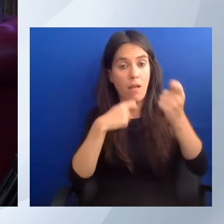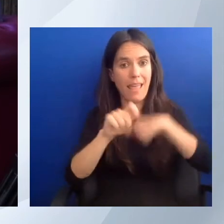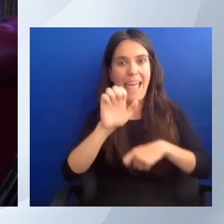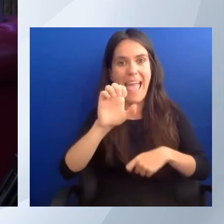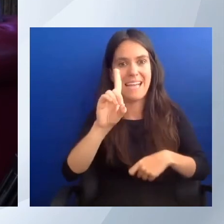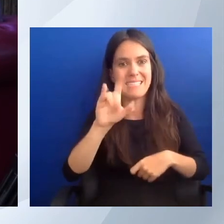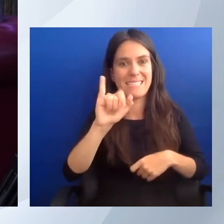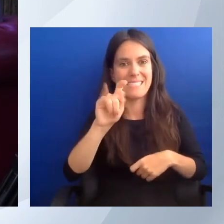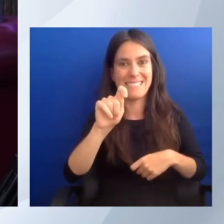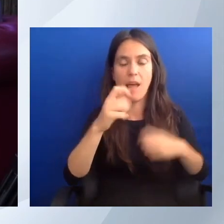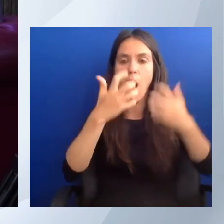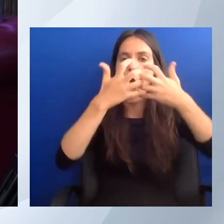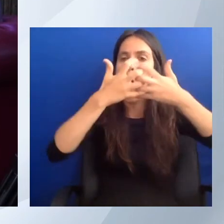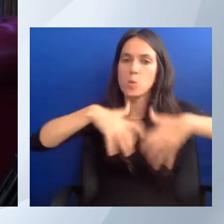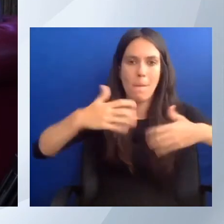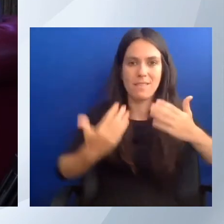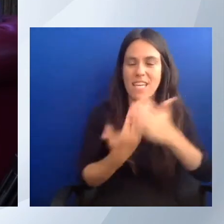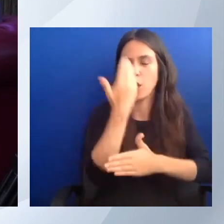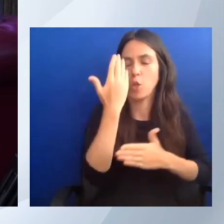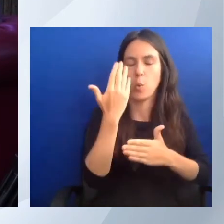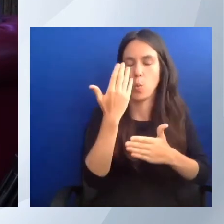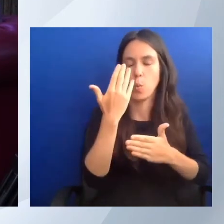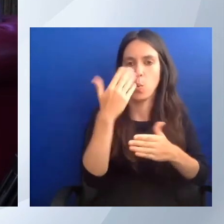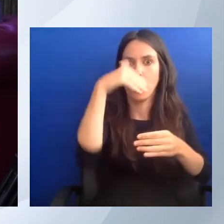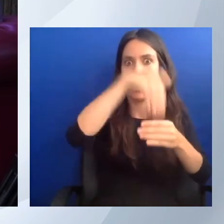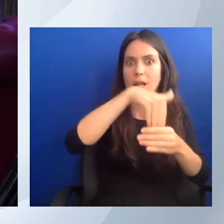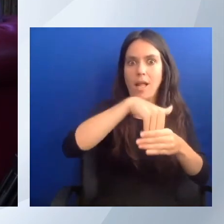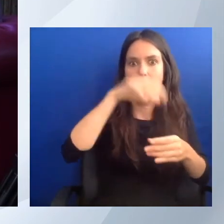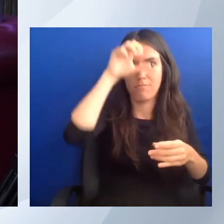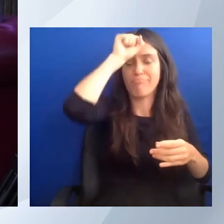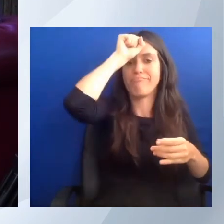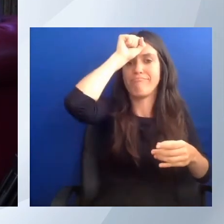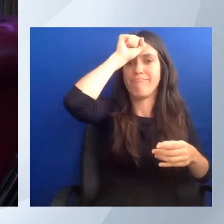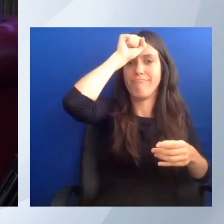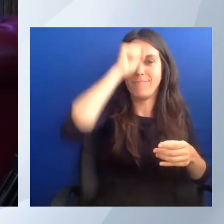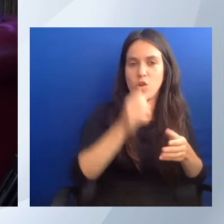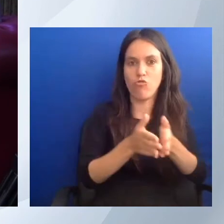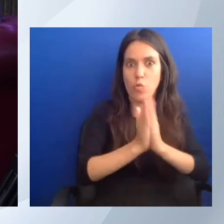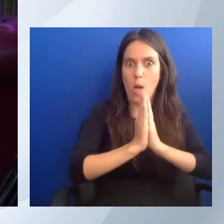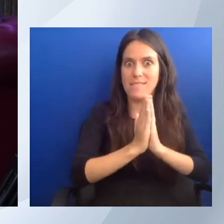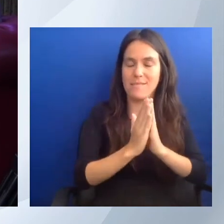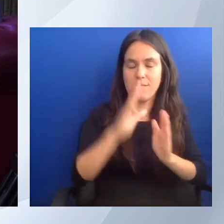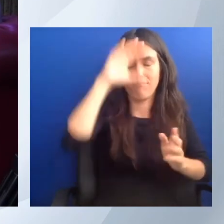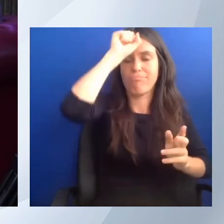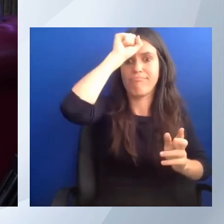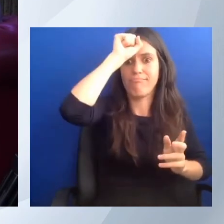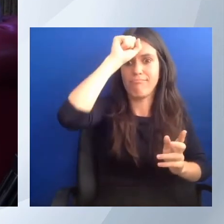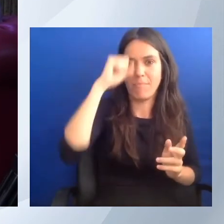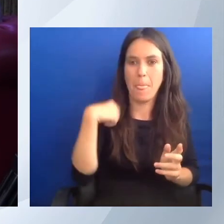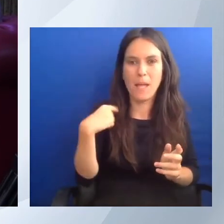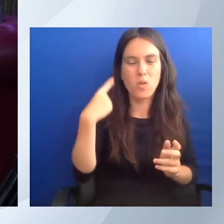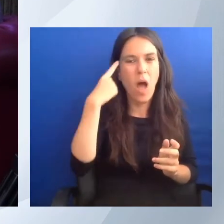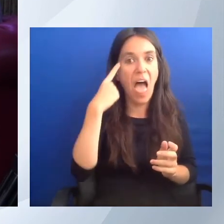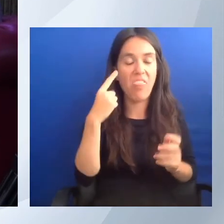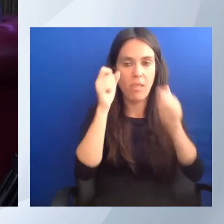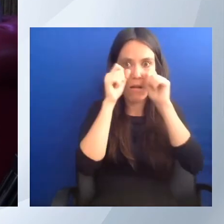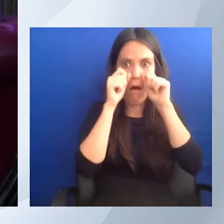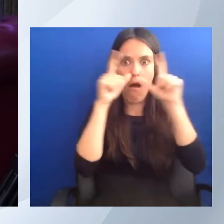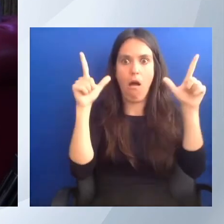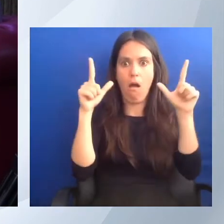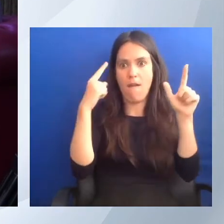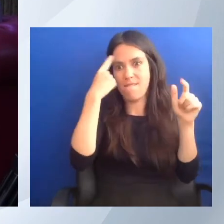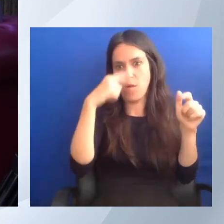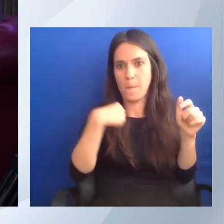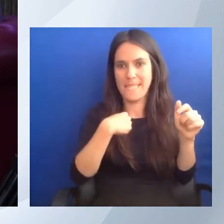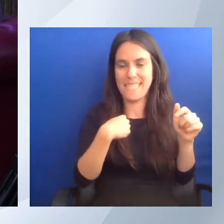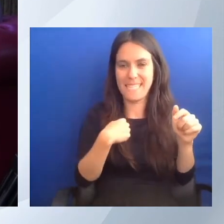a new branch for you, and it will do the pull request part. That's, that was really eye-opening for me. I mean, like you said, I'm a